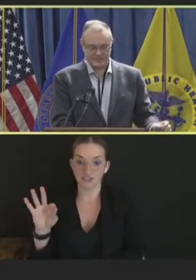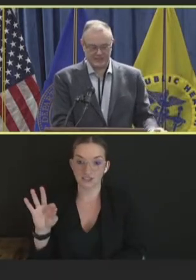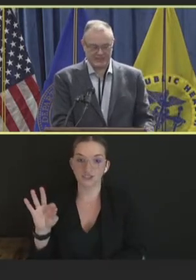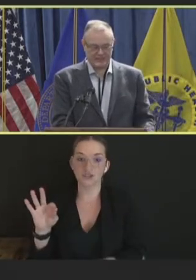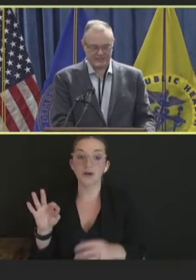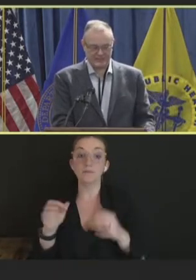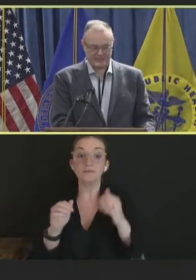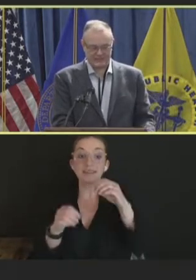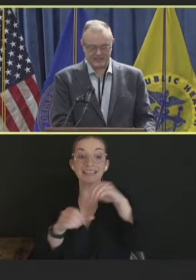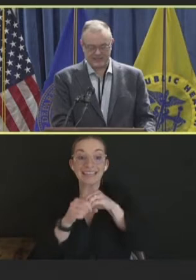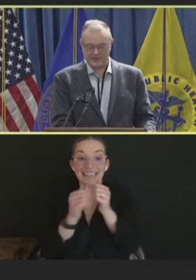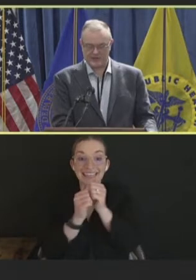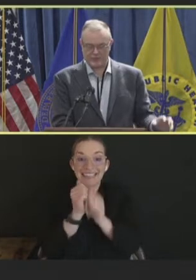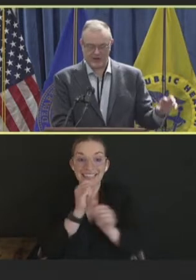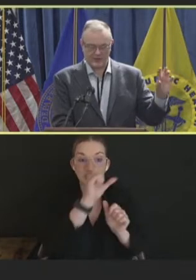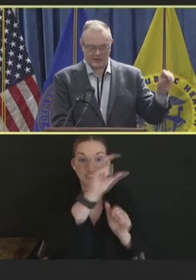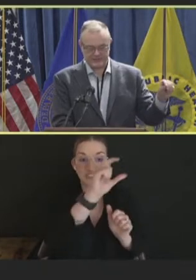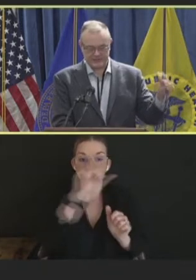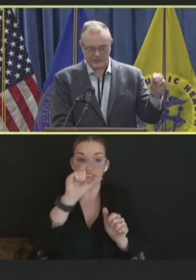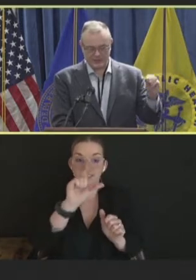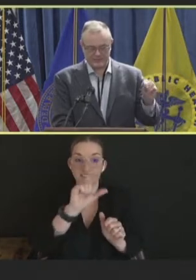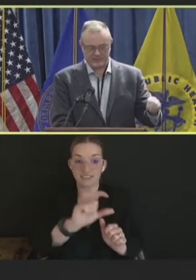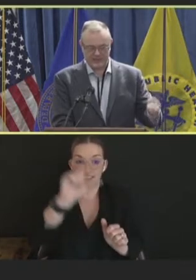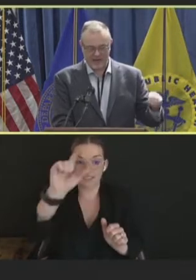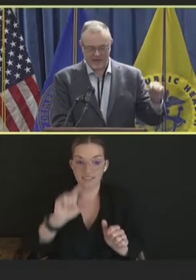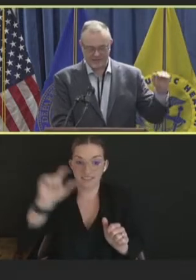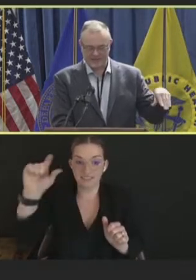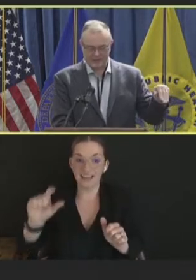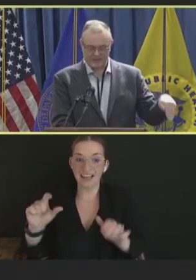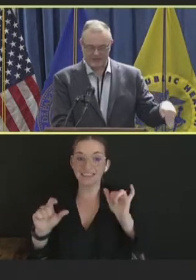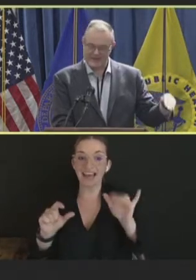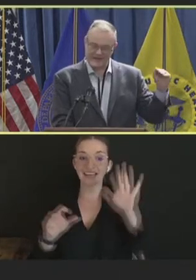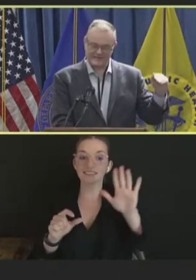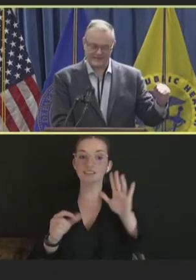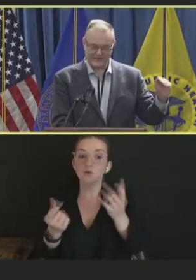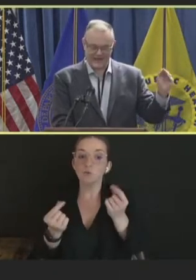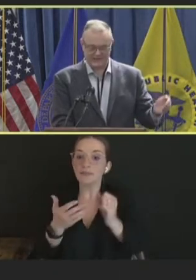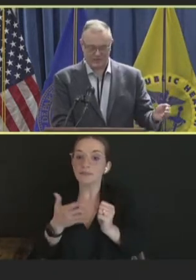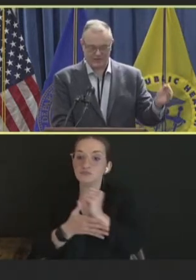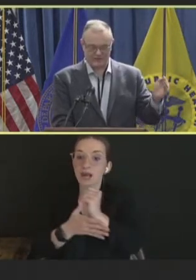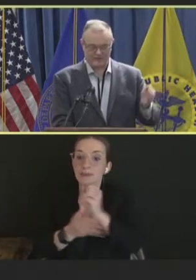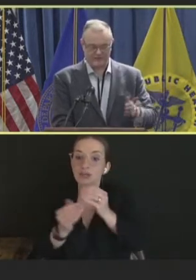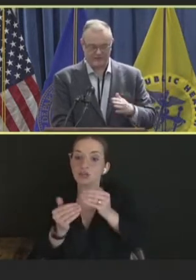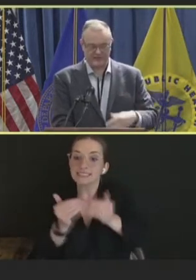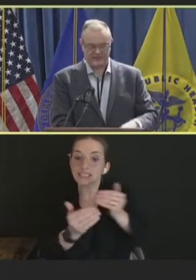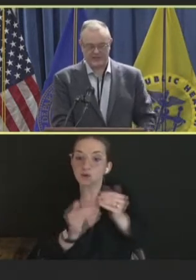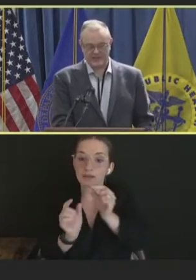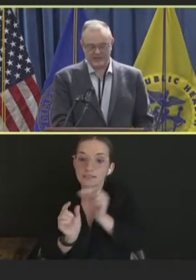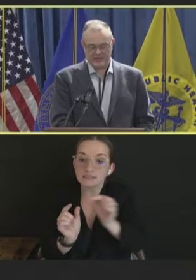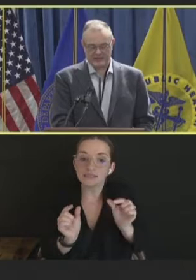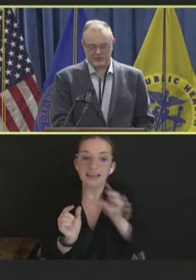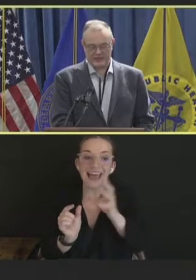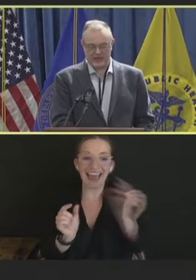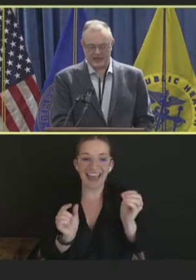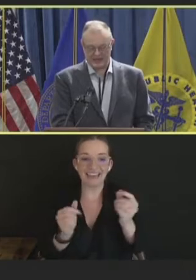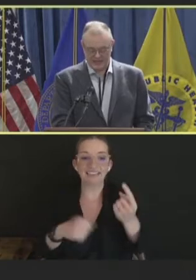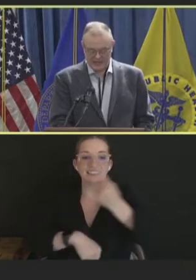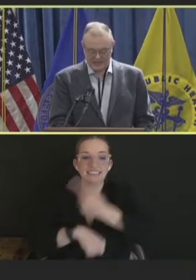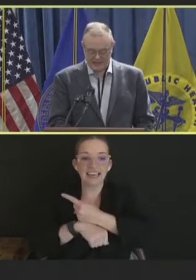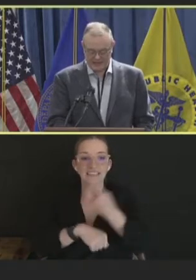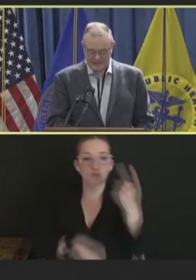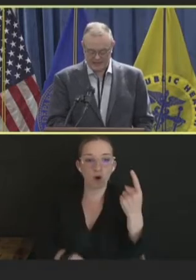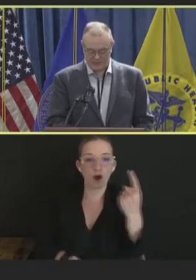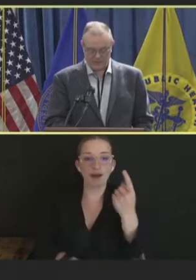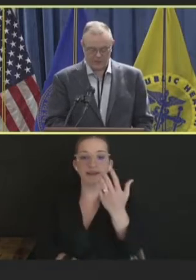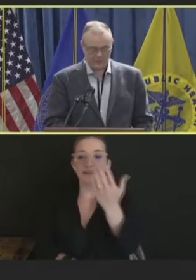each is the primary sequence that they got, and then within that, the days, 1, 15, 29.